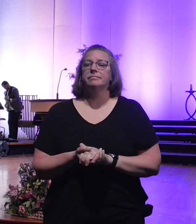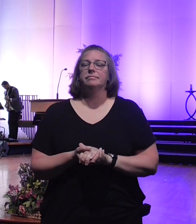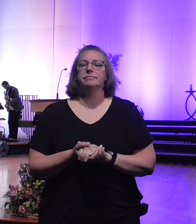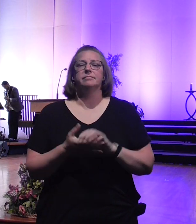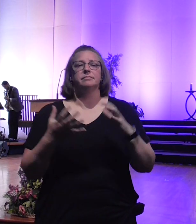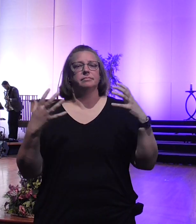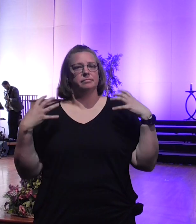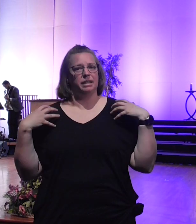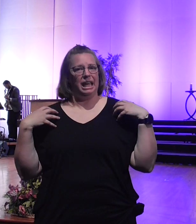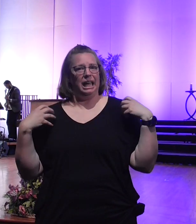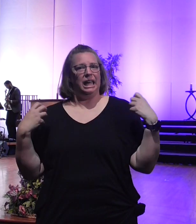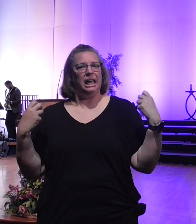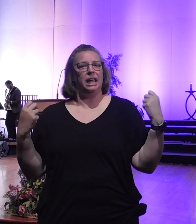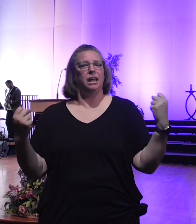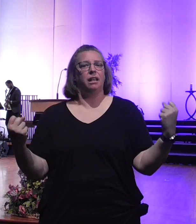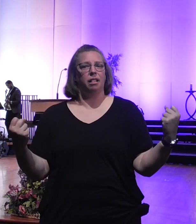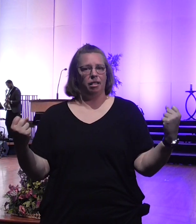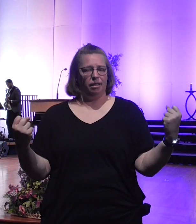heal me,